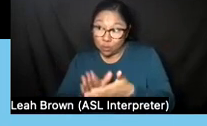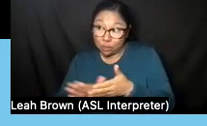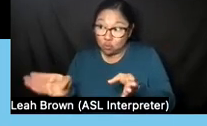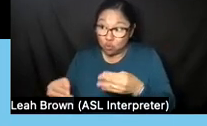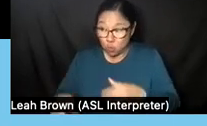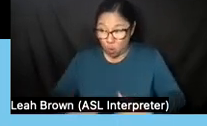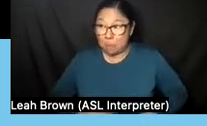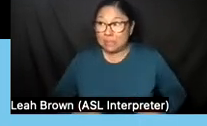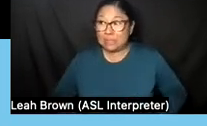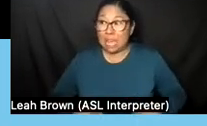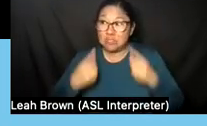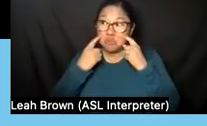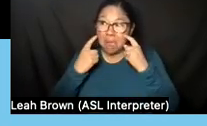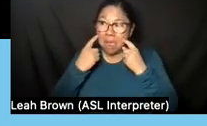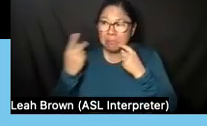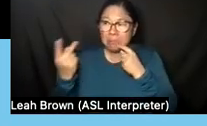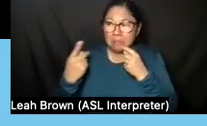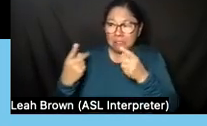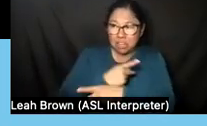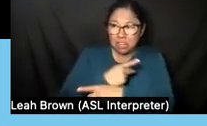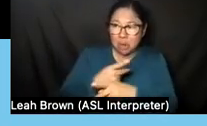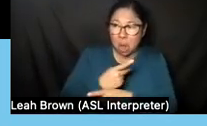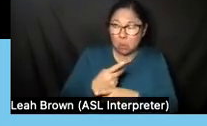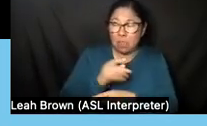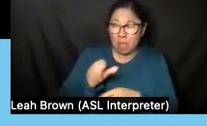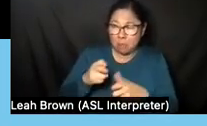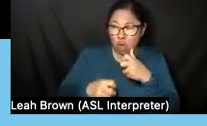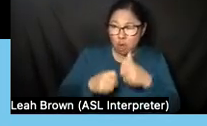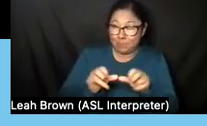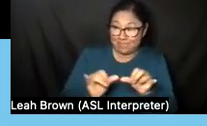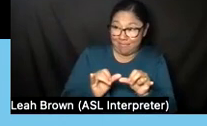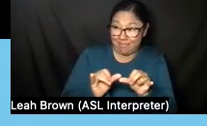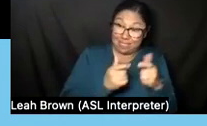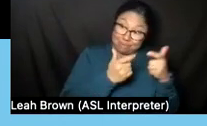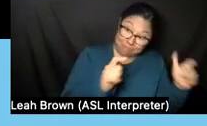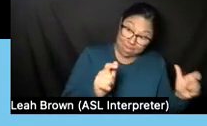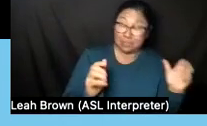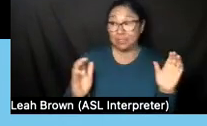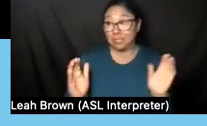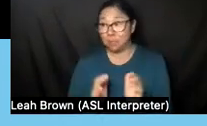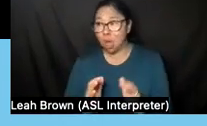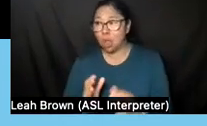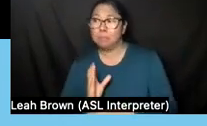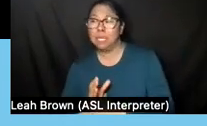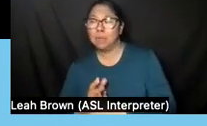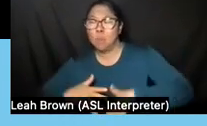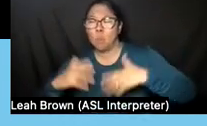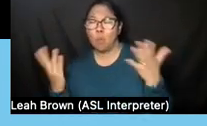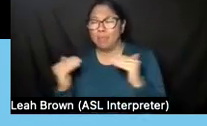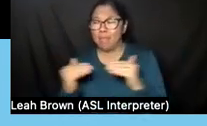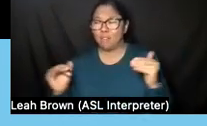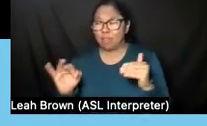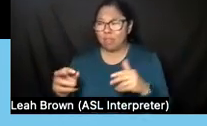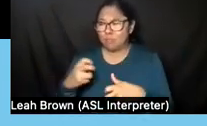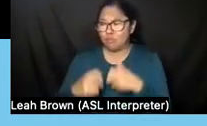Let's identify the size of the problem. Is this a small problem, a medium problem, or a big problem? Like if there's a big problem, how do we typically